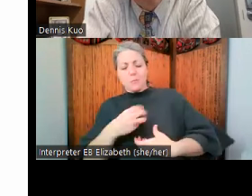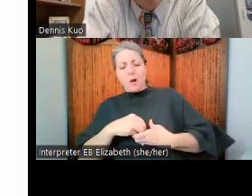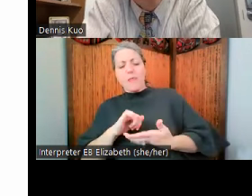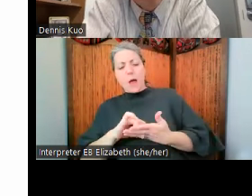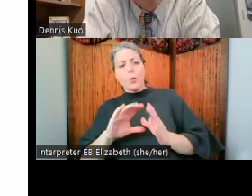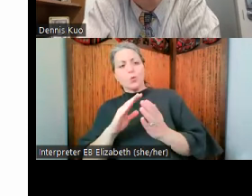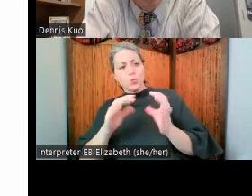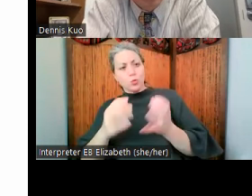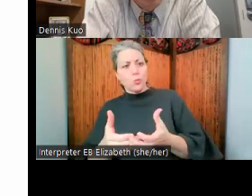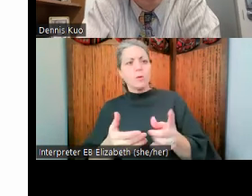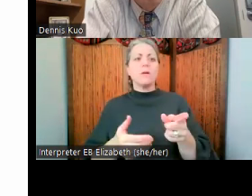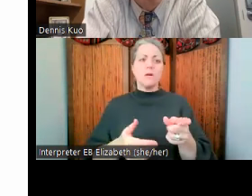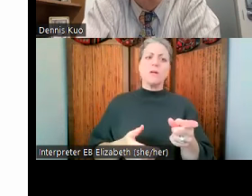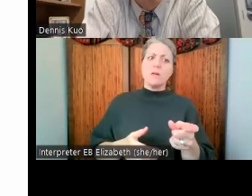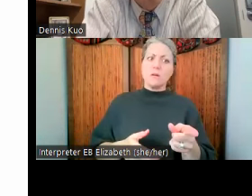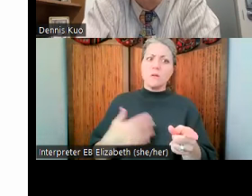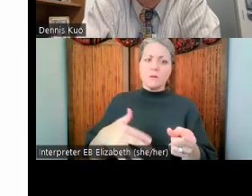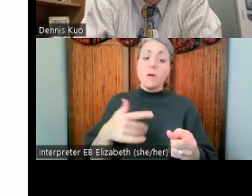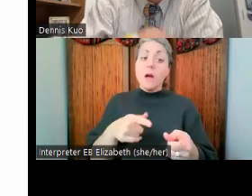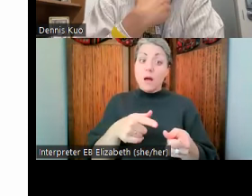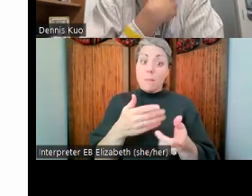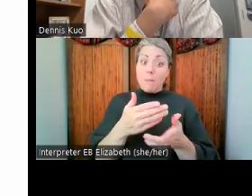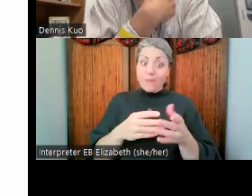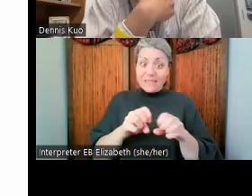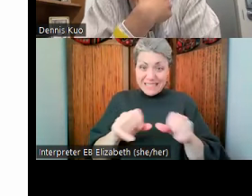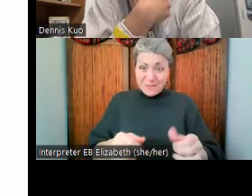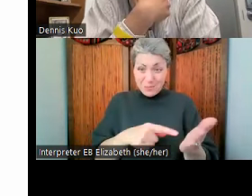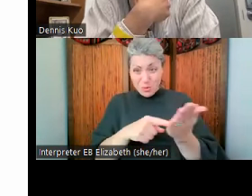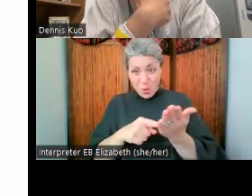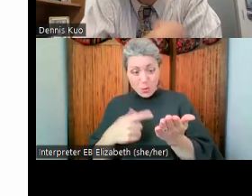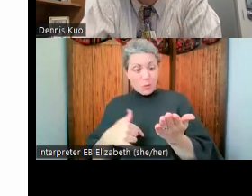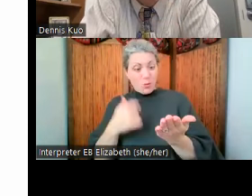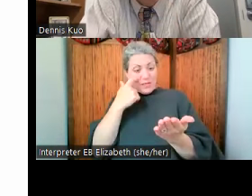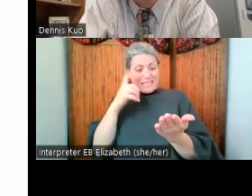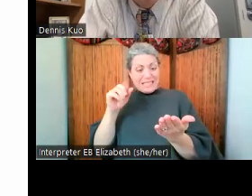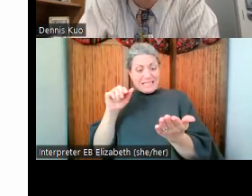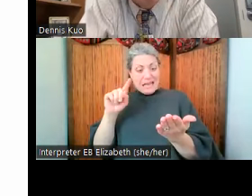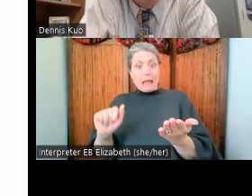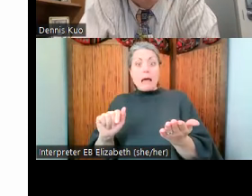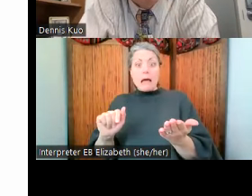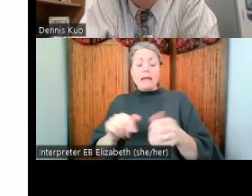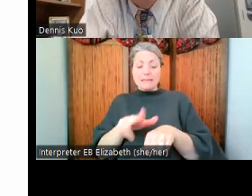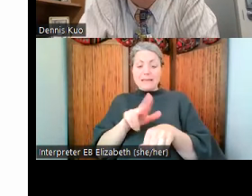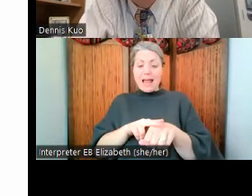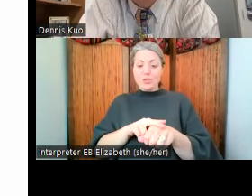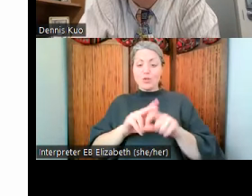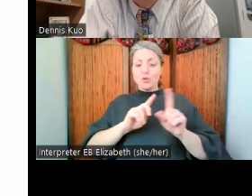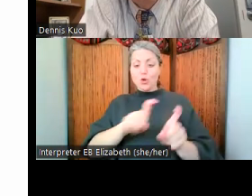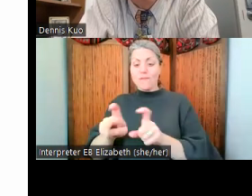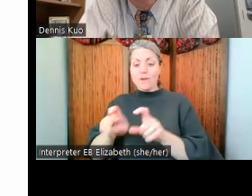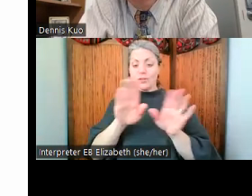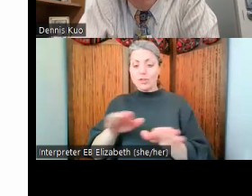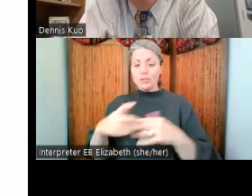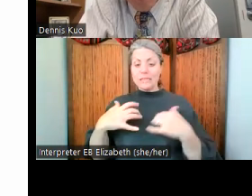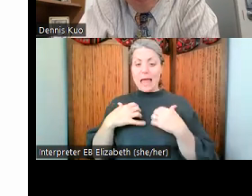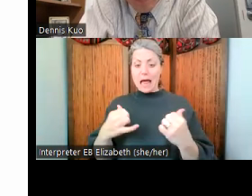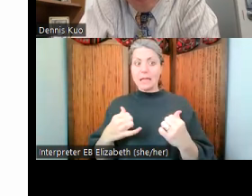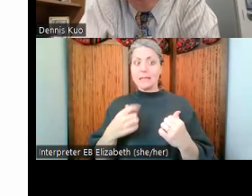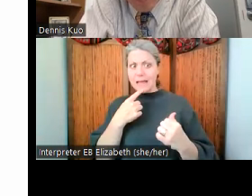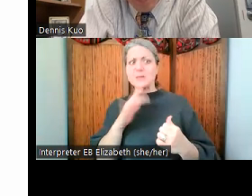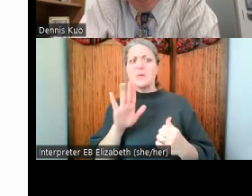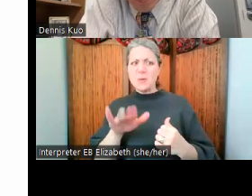for the system, and the recent data from the National Survey for Children's Health tell us that the current system of services